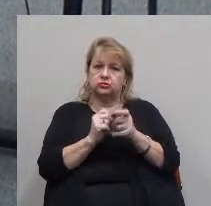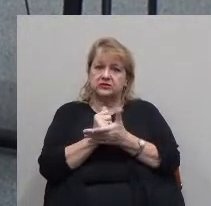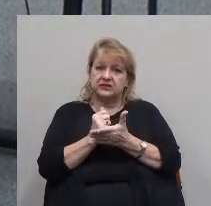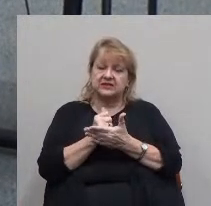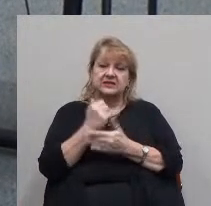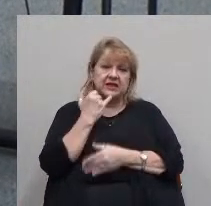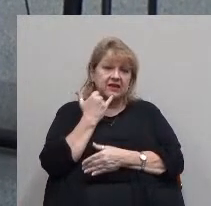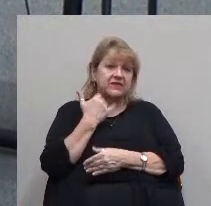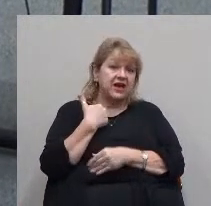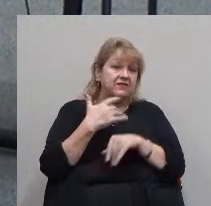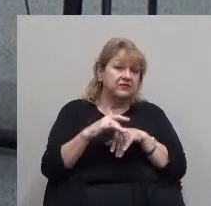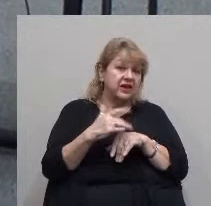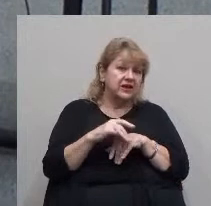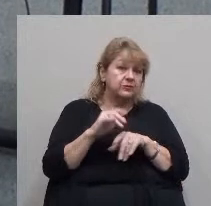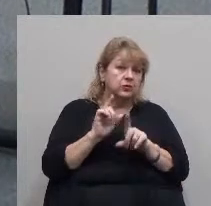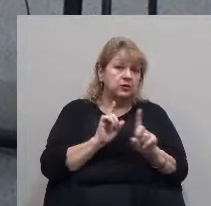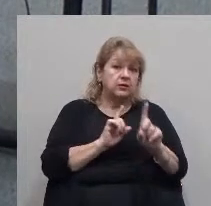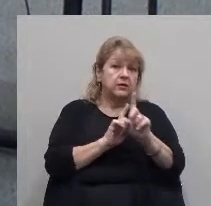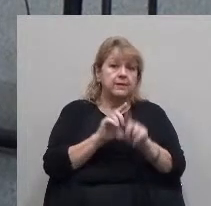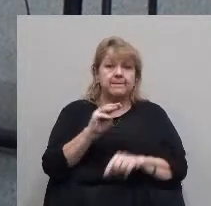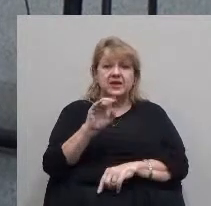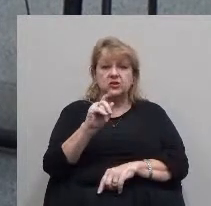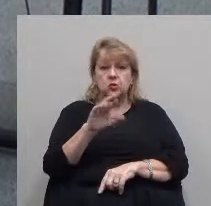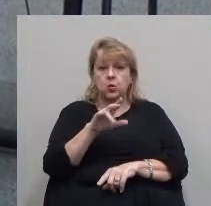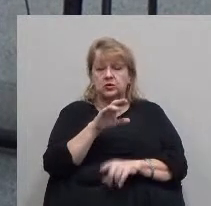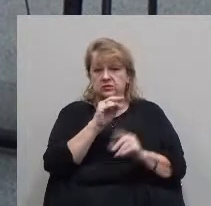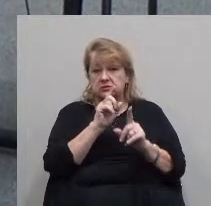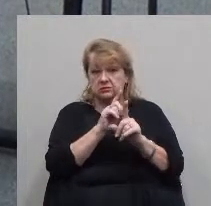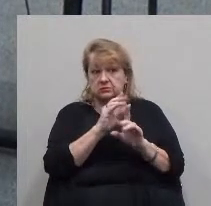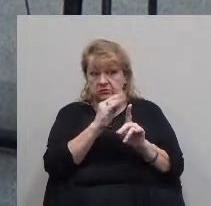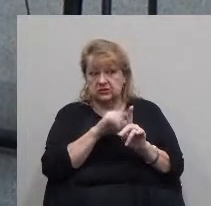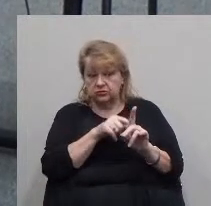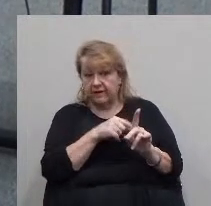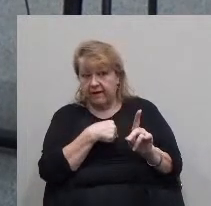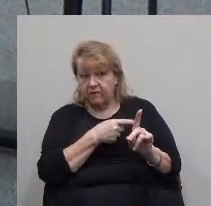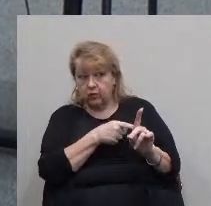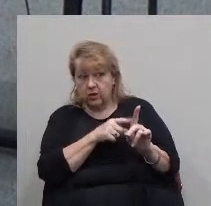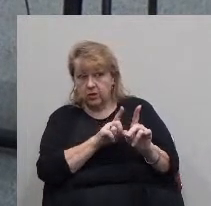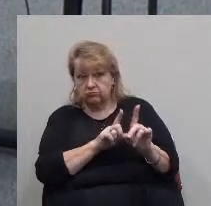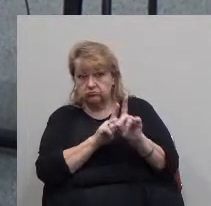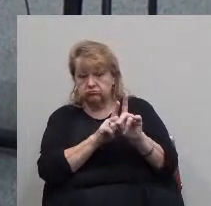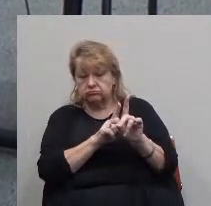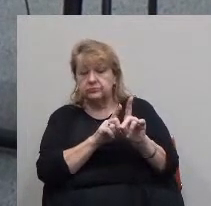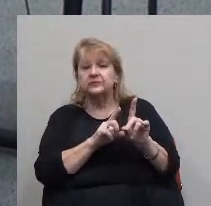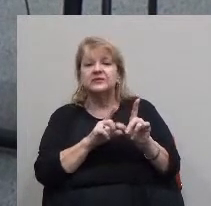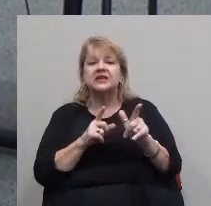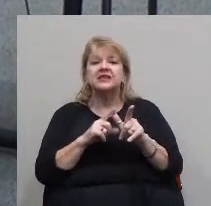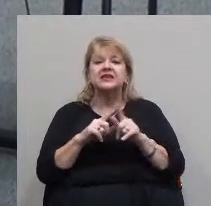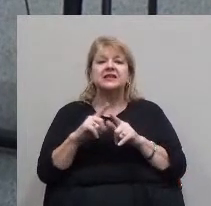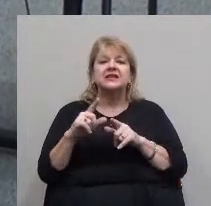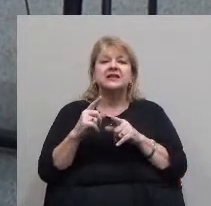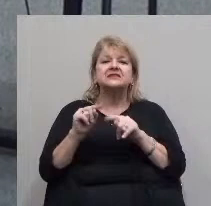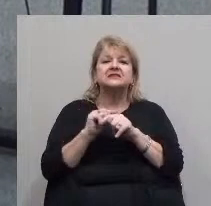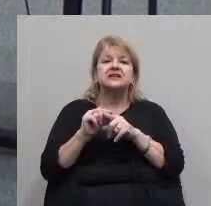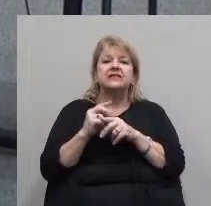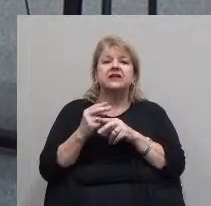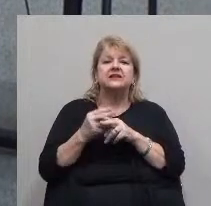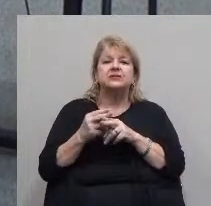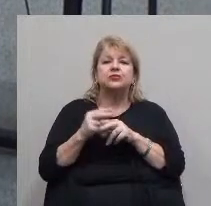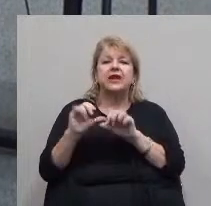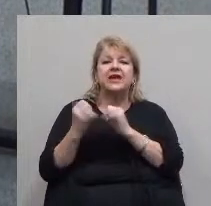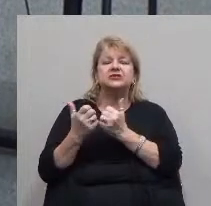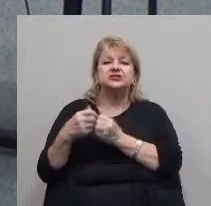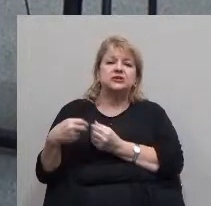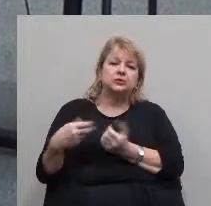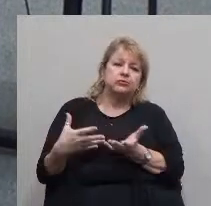then on top of that, this would be done by the local education agency this permit would be given. That way we don't add